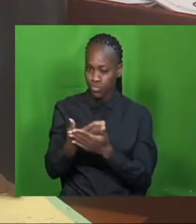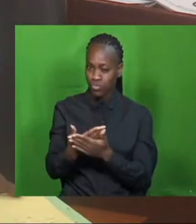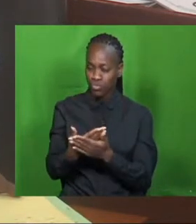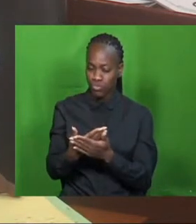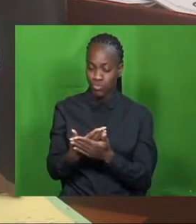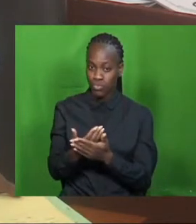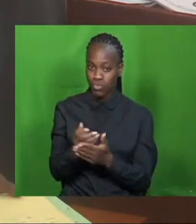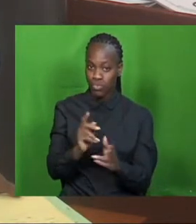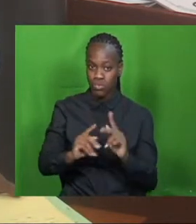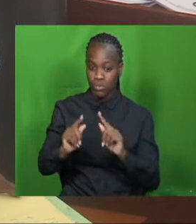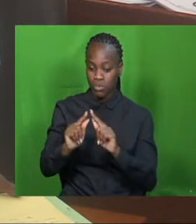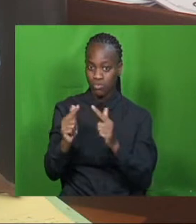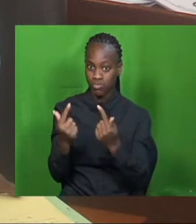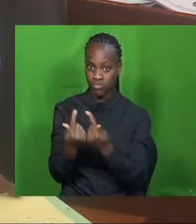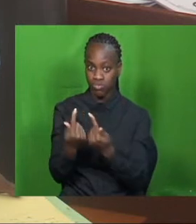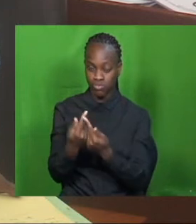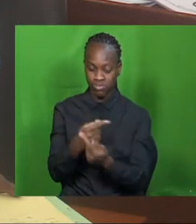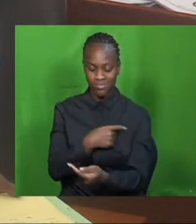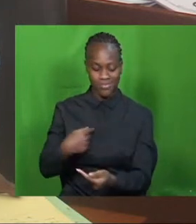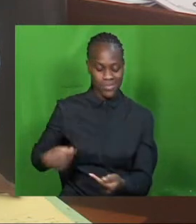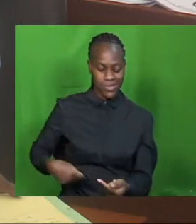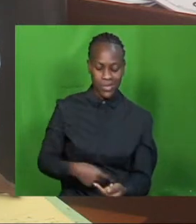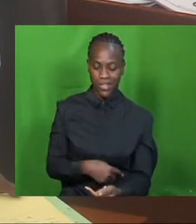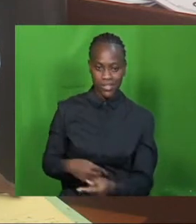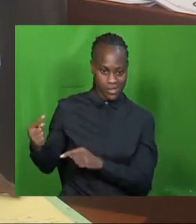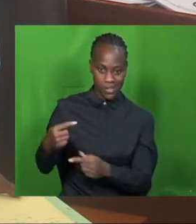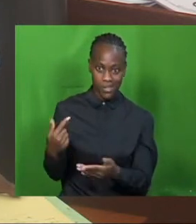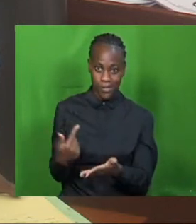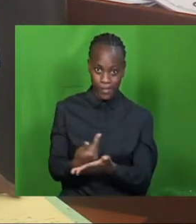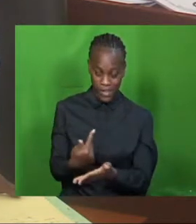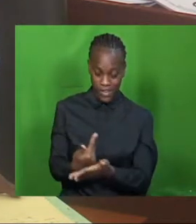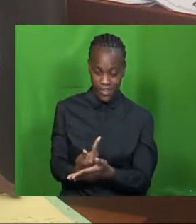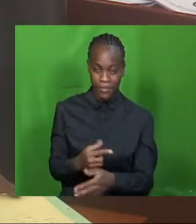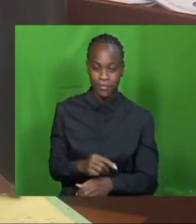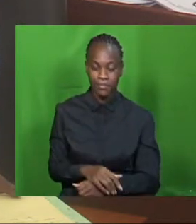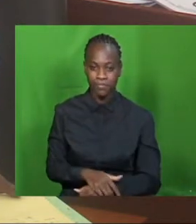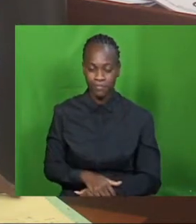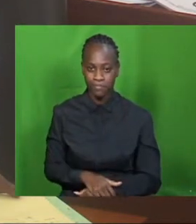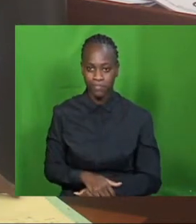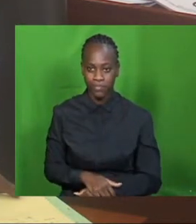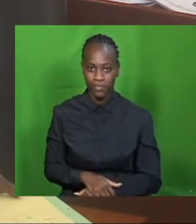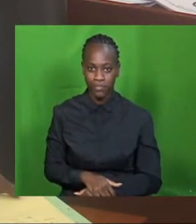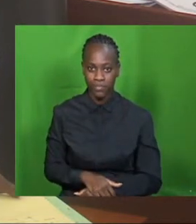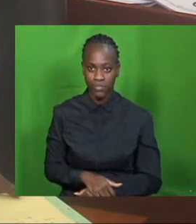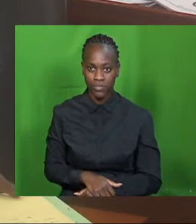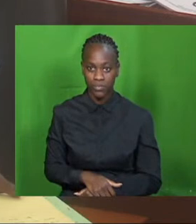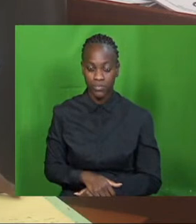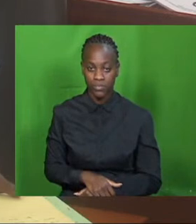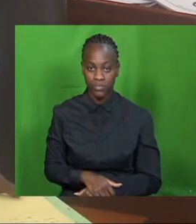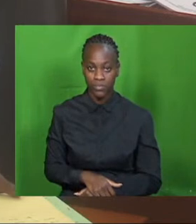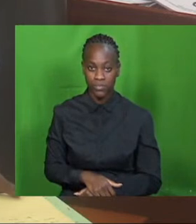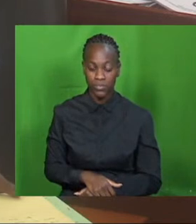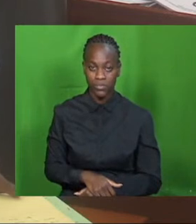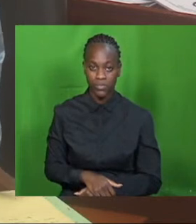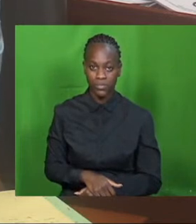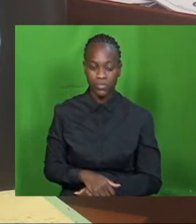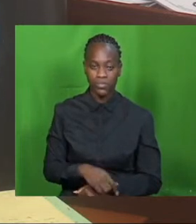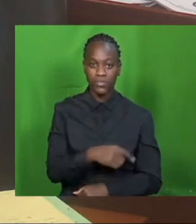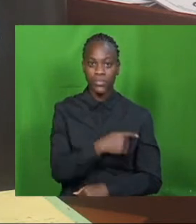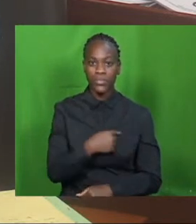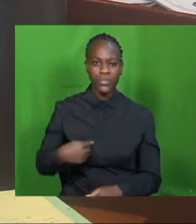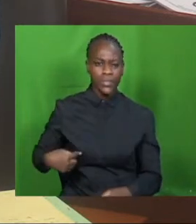So what I did was to raise the issues for public discourse. It's one of the thorny issues that we